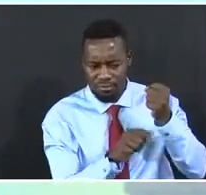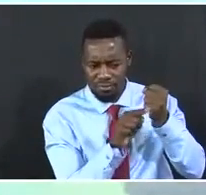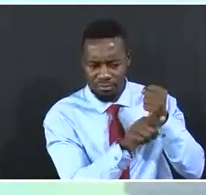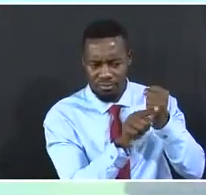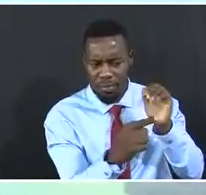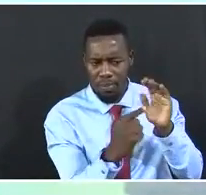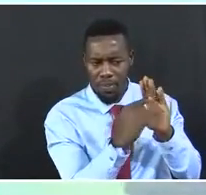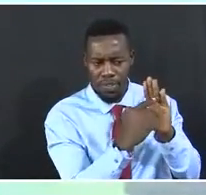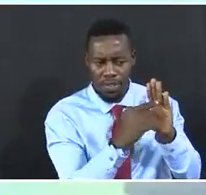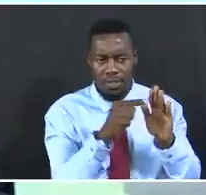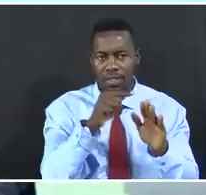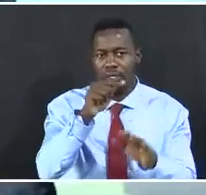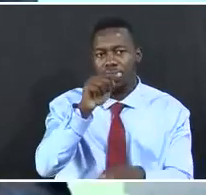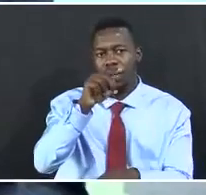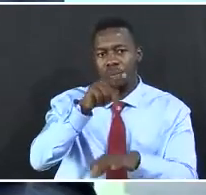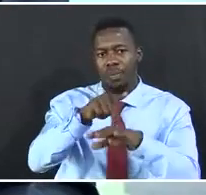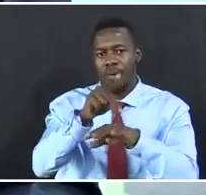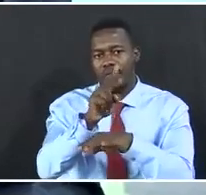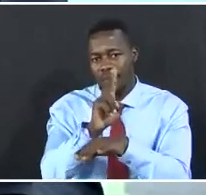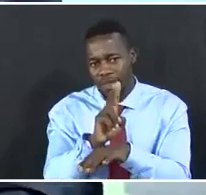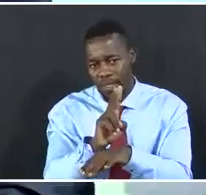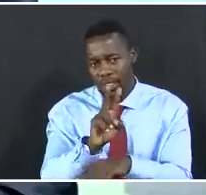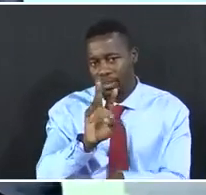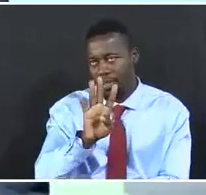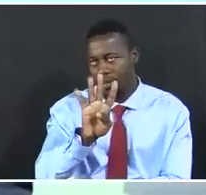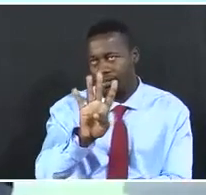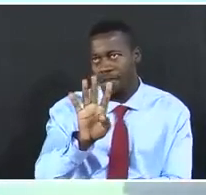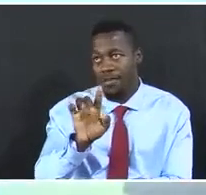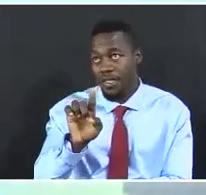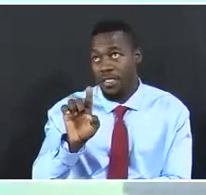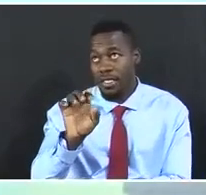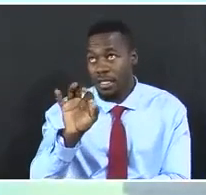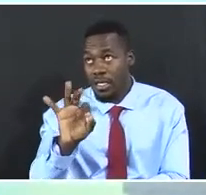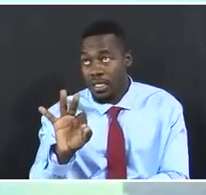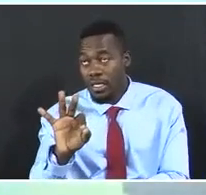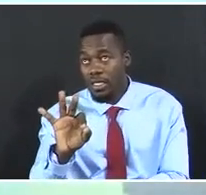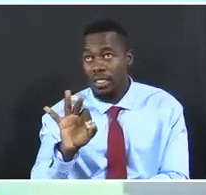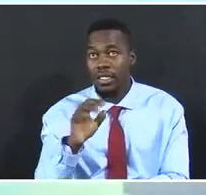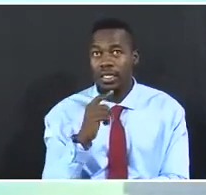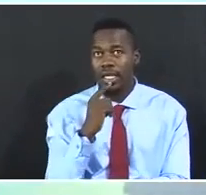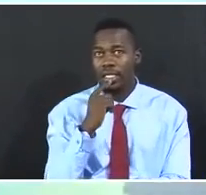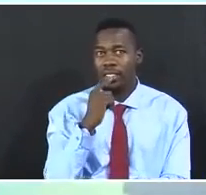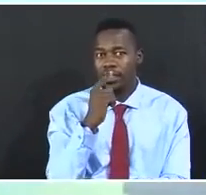23, you can go there, reads that above all else,